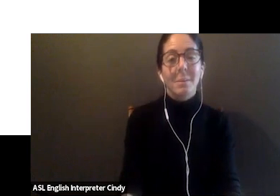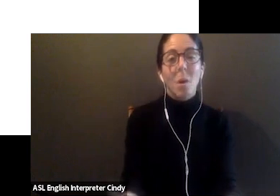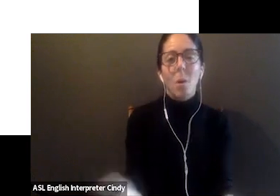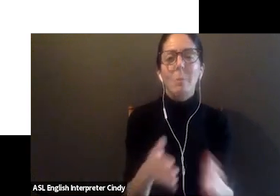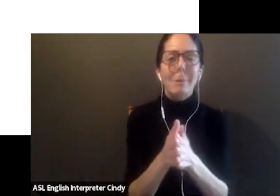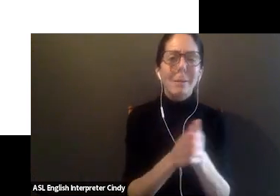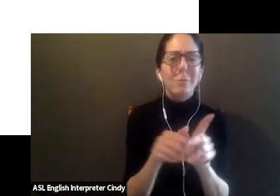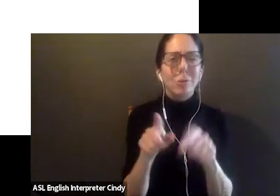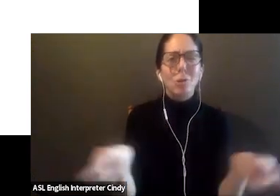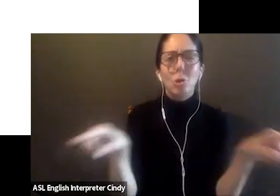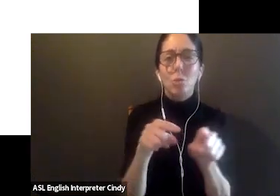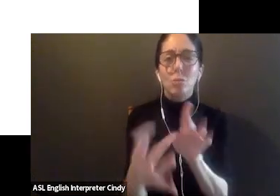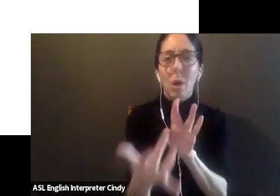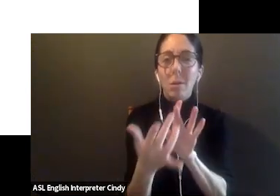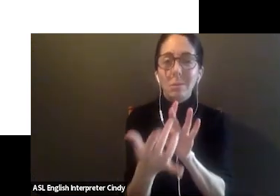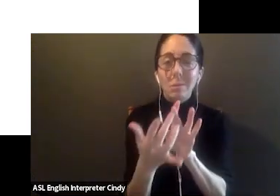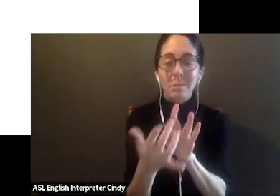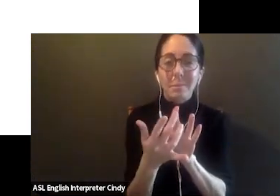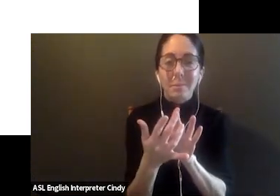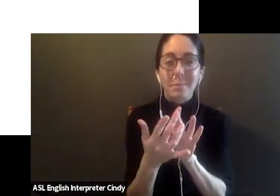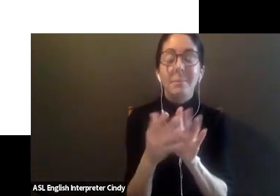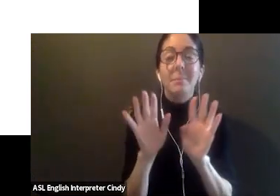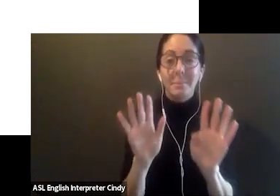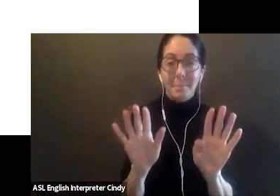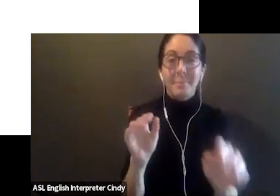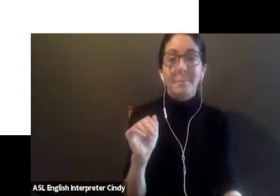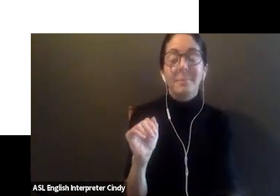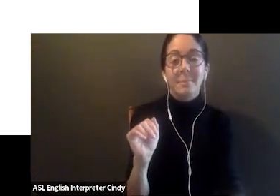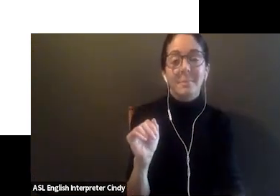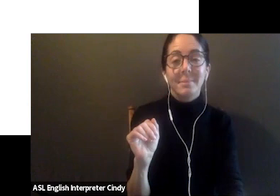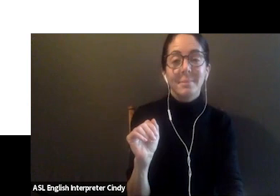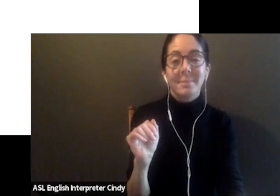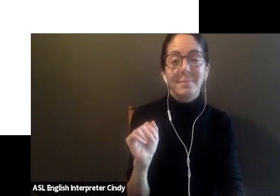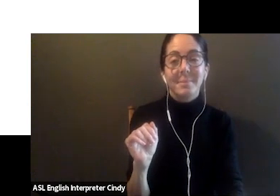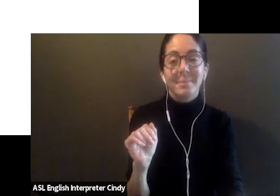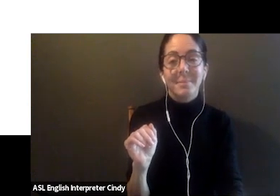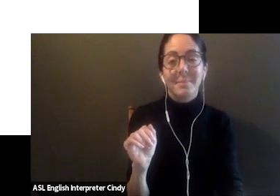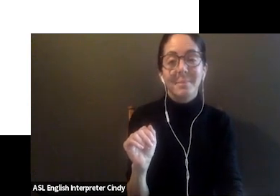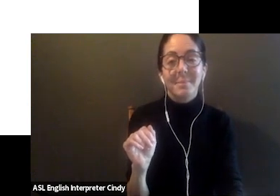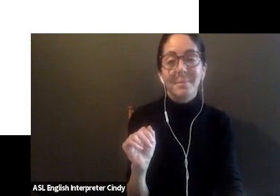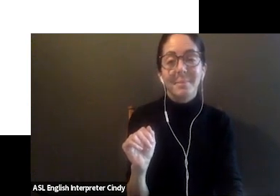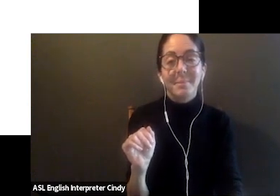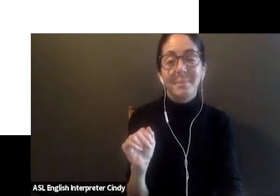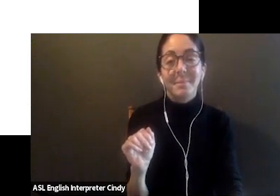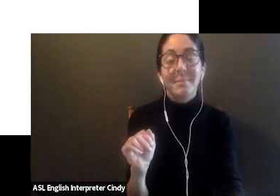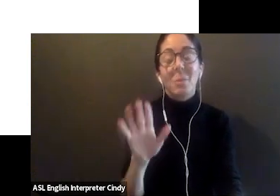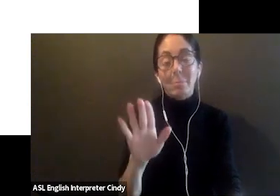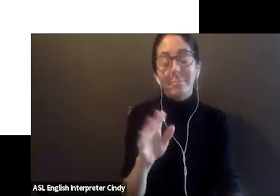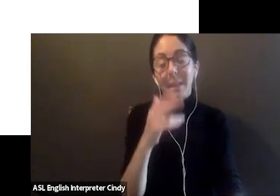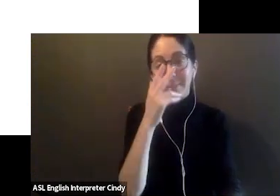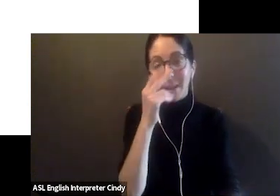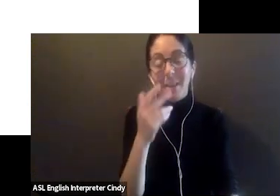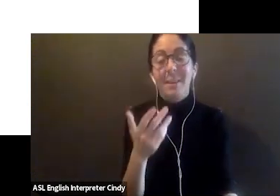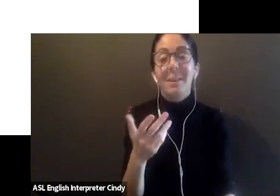touch with us. And we do have we will be looking for some assistance, actually,